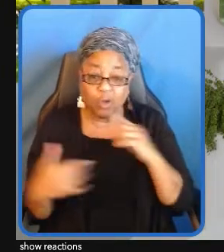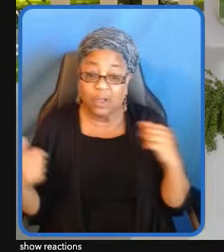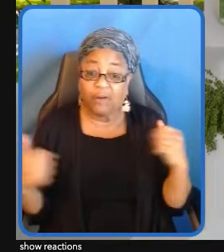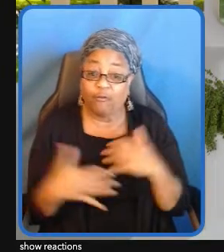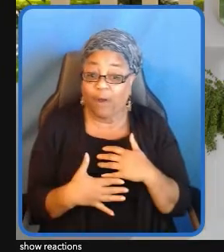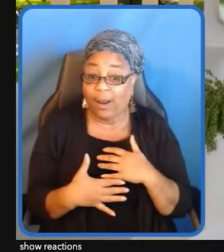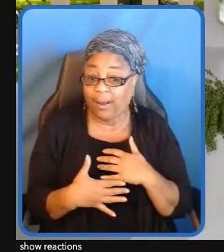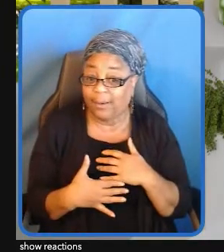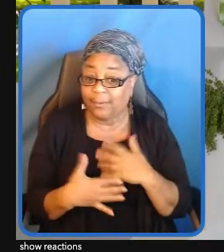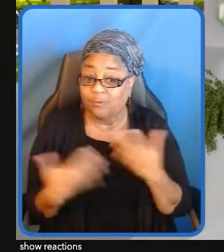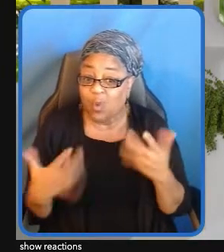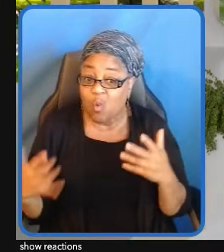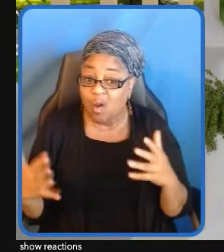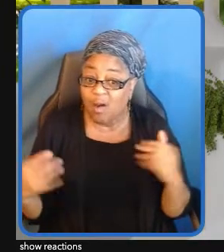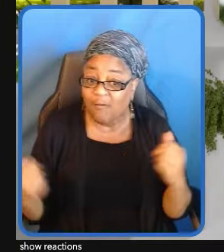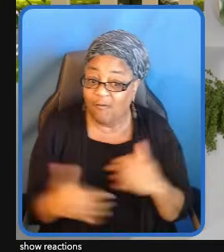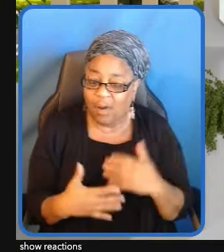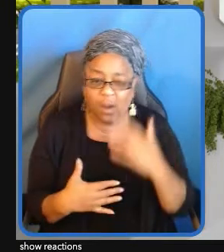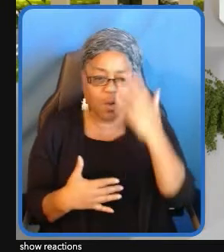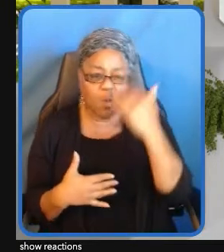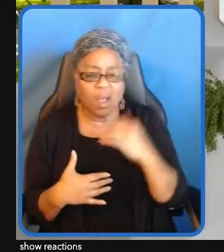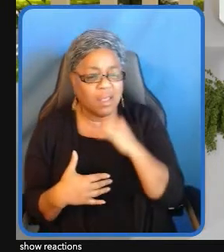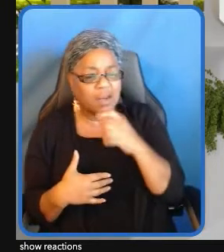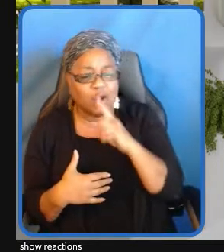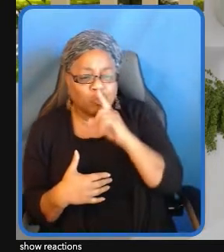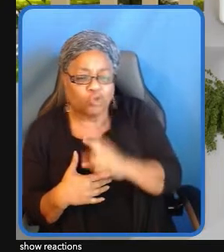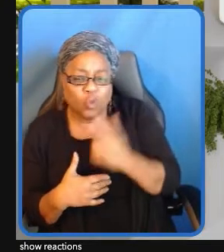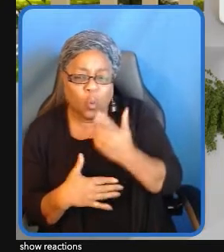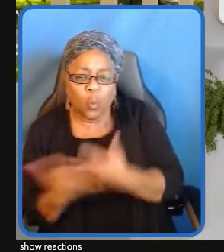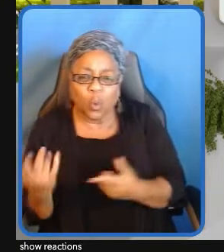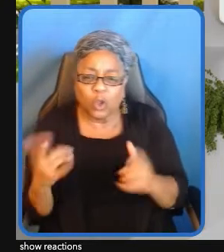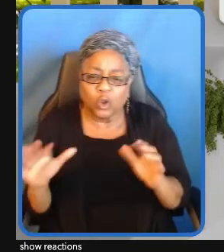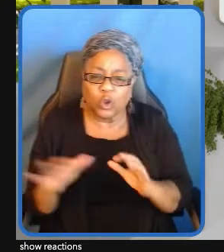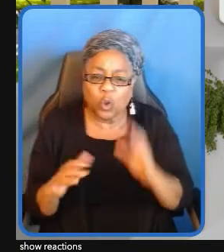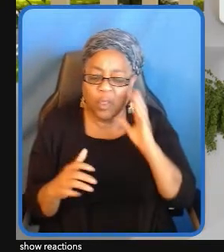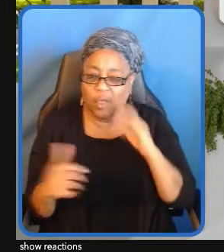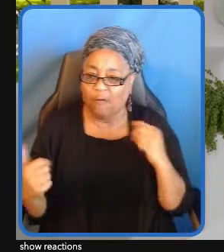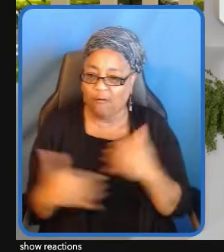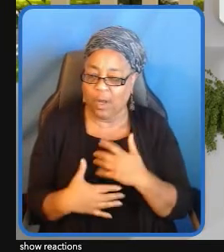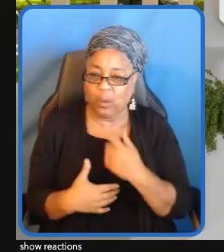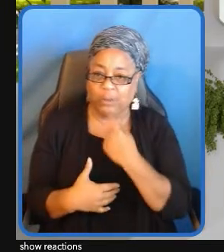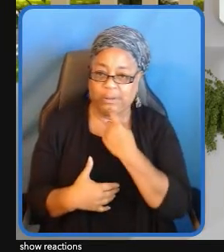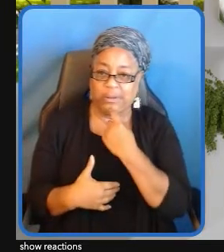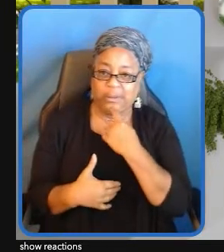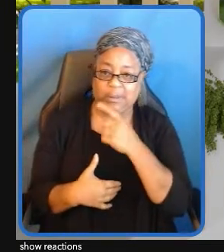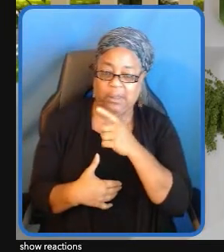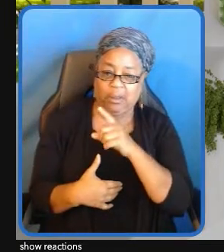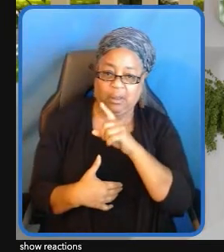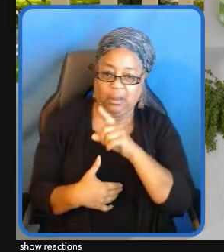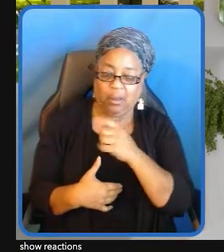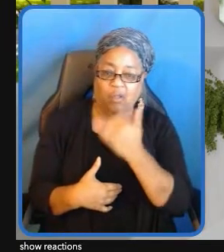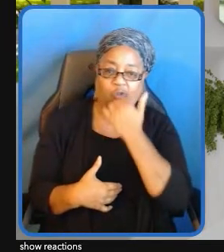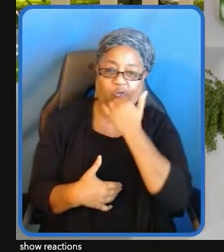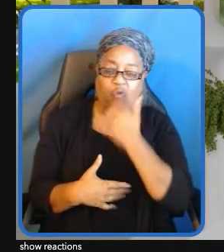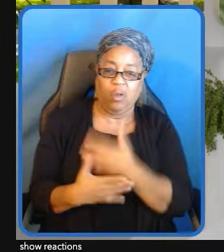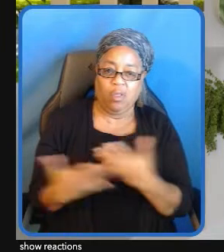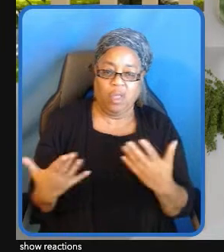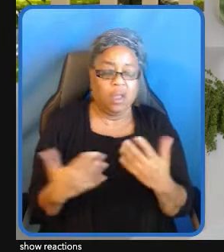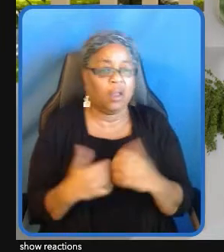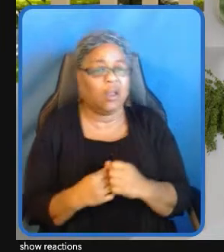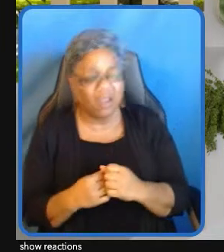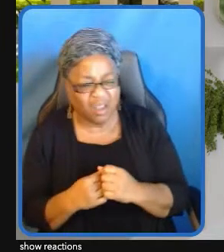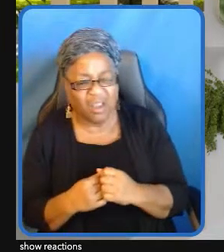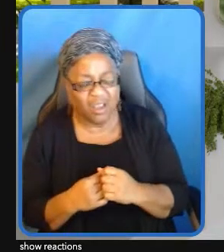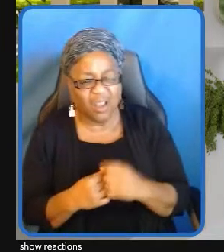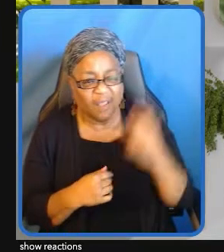that. They're not entirely sure what to do. They're too scared they'll say the wrong thing. Too scared they'll be attacked for even trying.